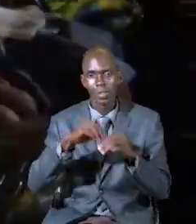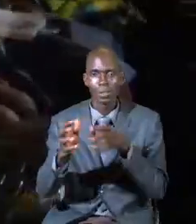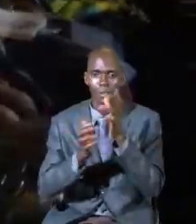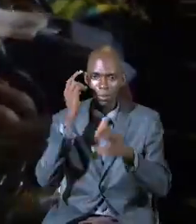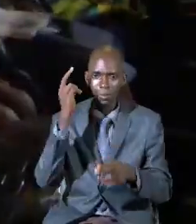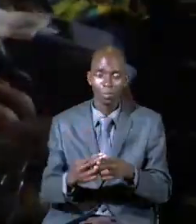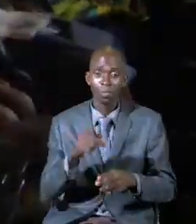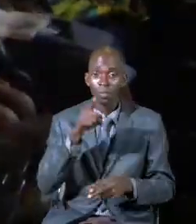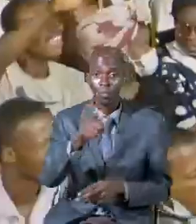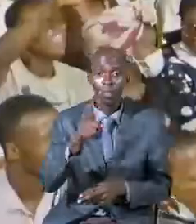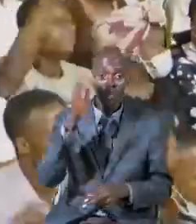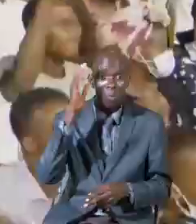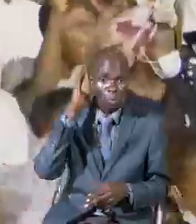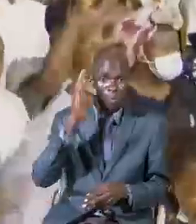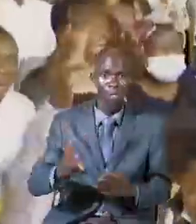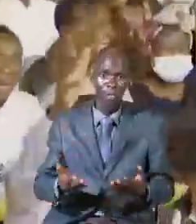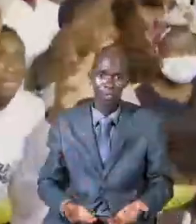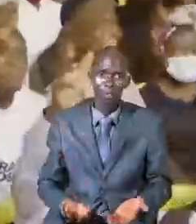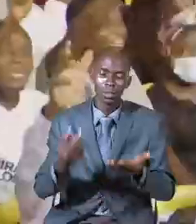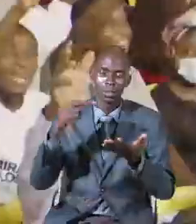You will rise.